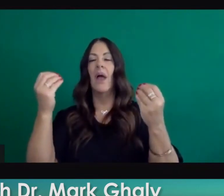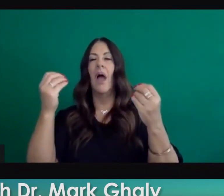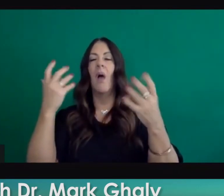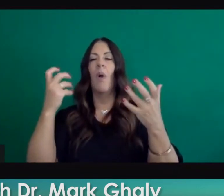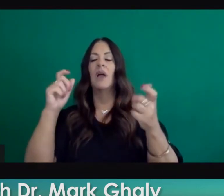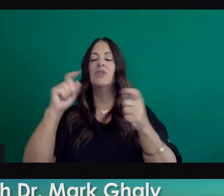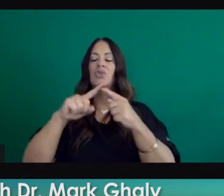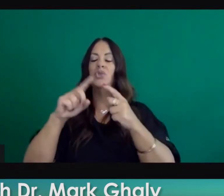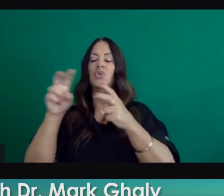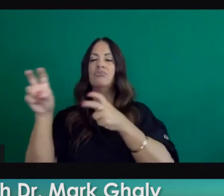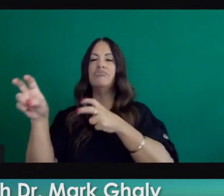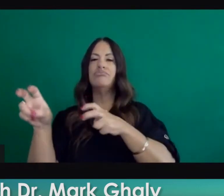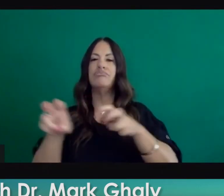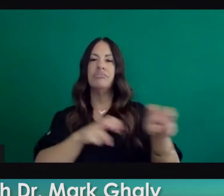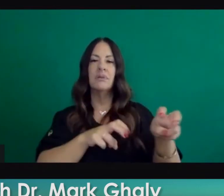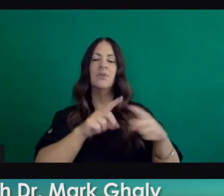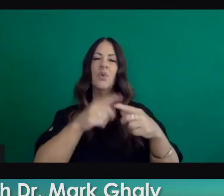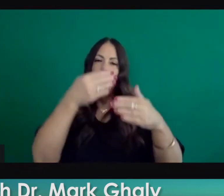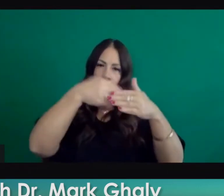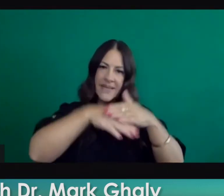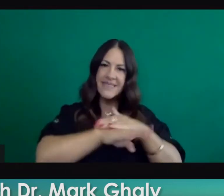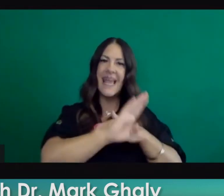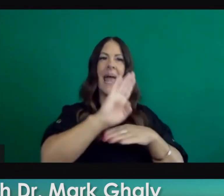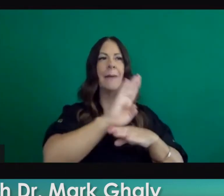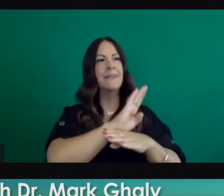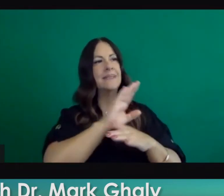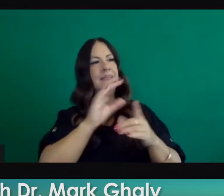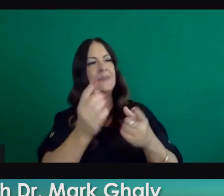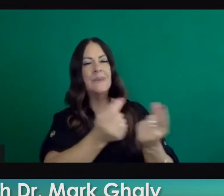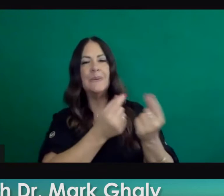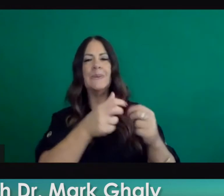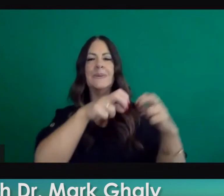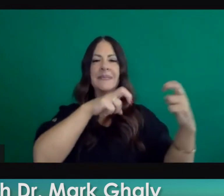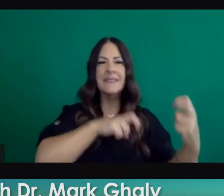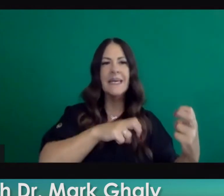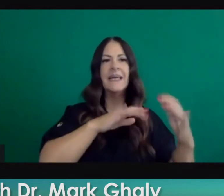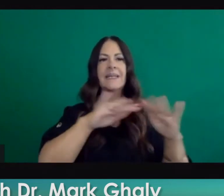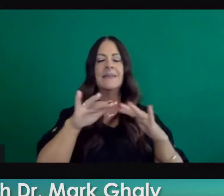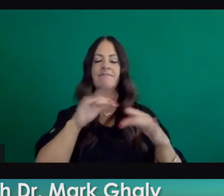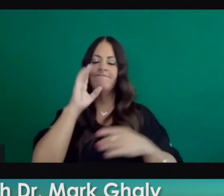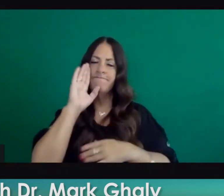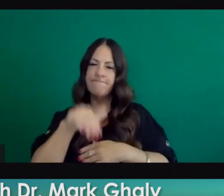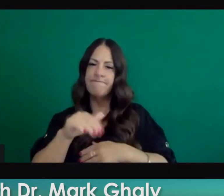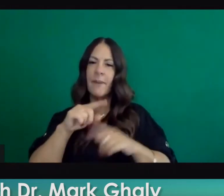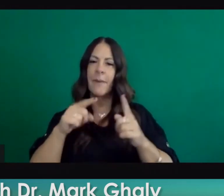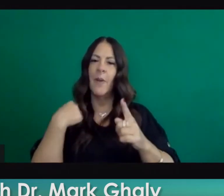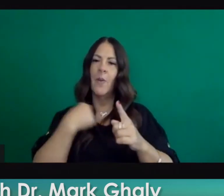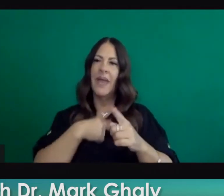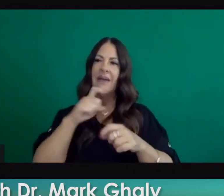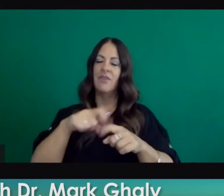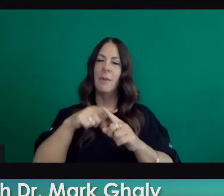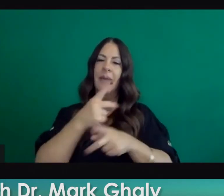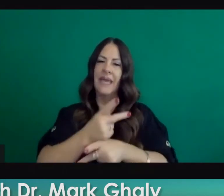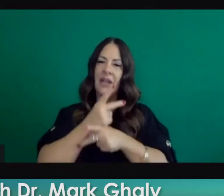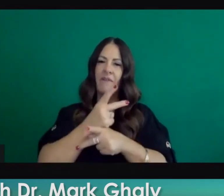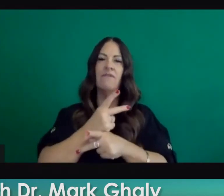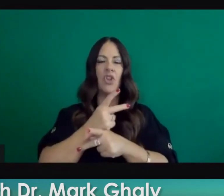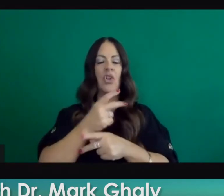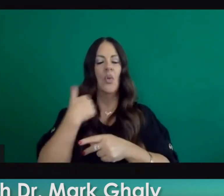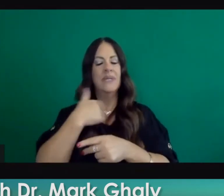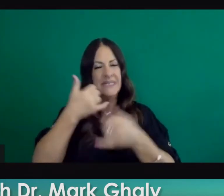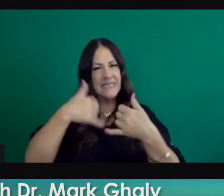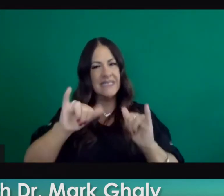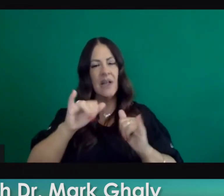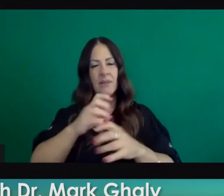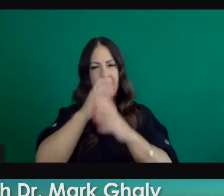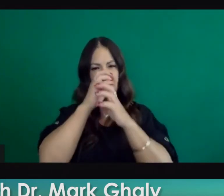to continue sharing this information with all of you and all Californians so we can double down on our efforts. In